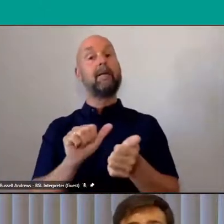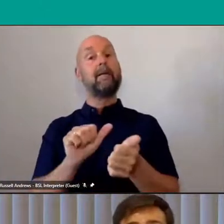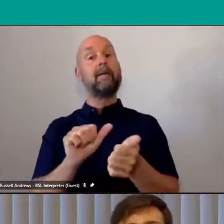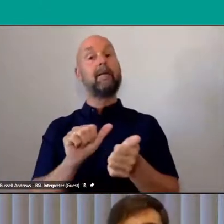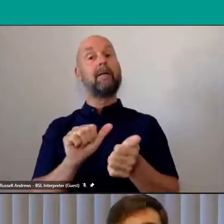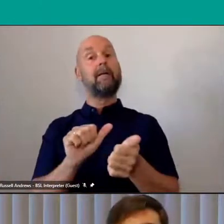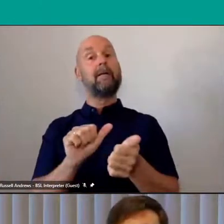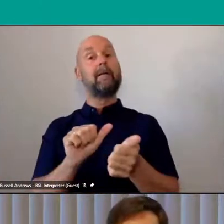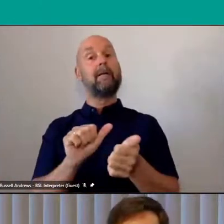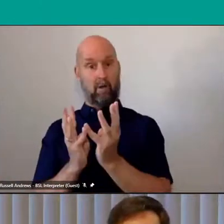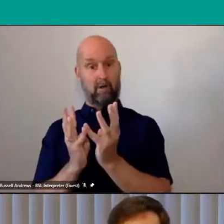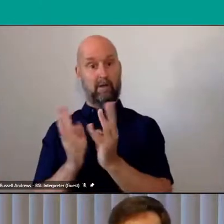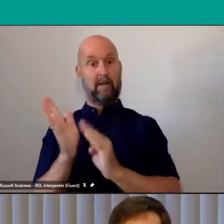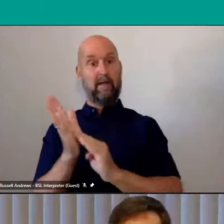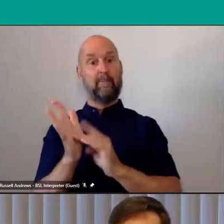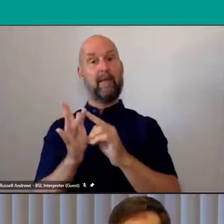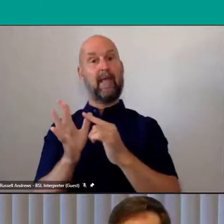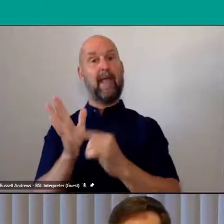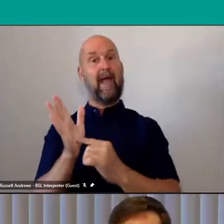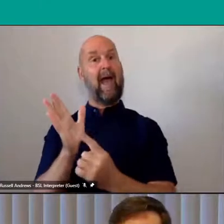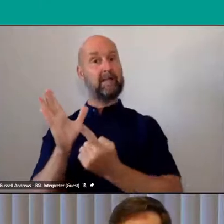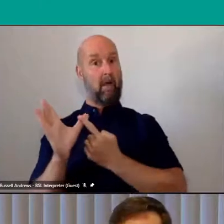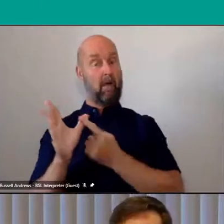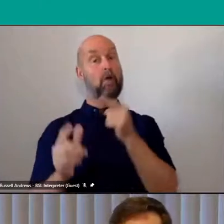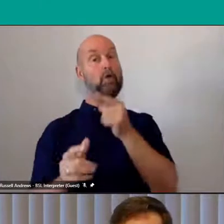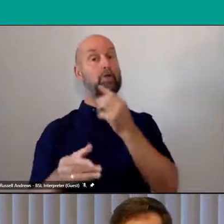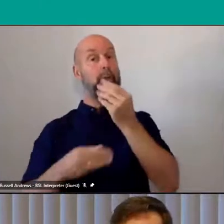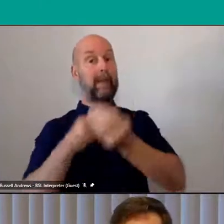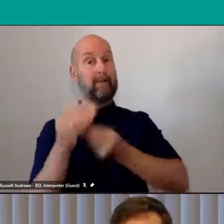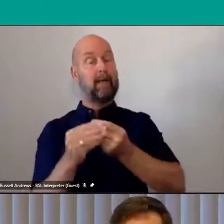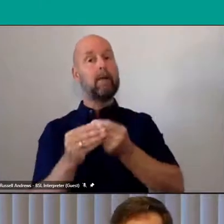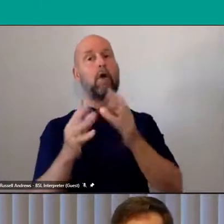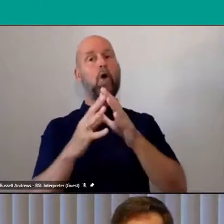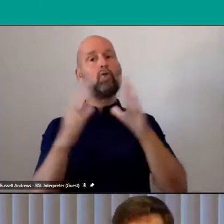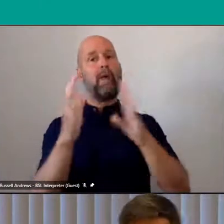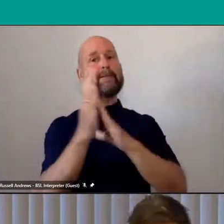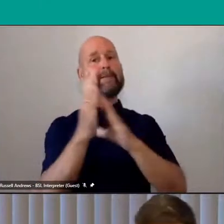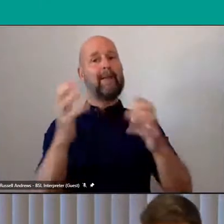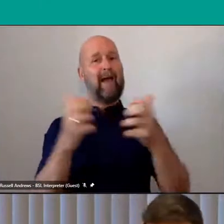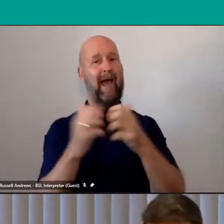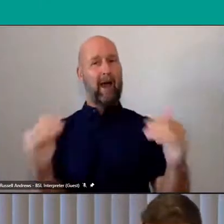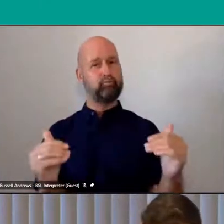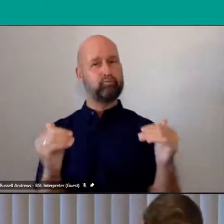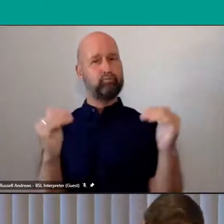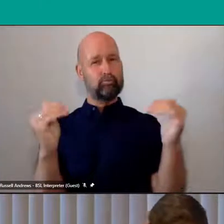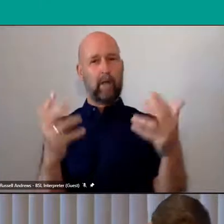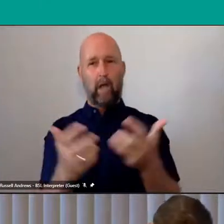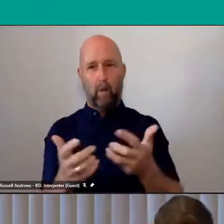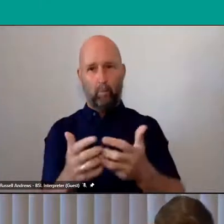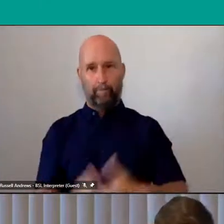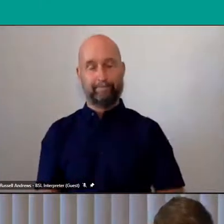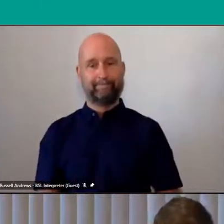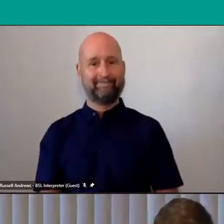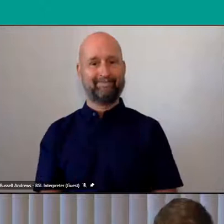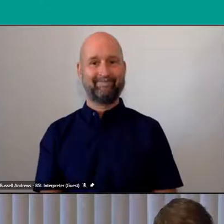going to highlight some of the steps that can take Greater Manchester to that next level.